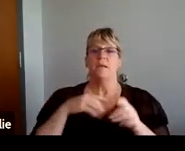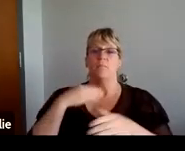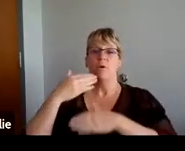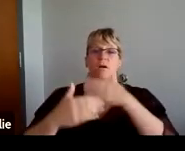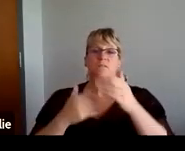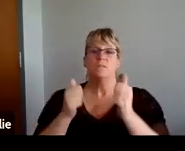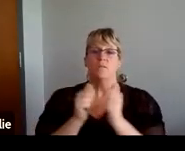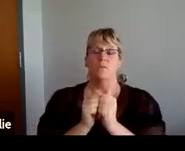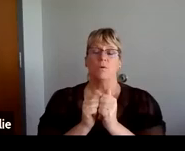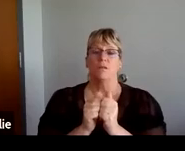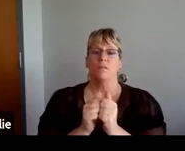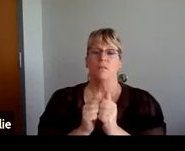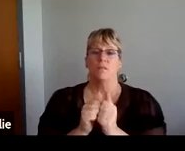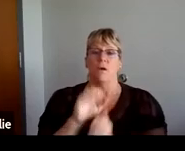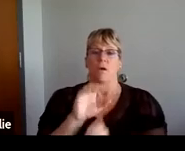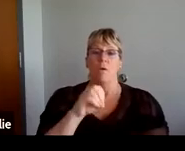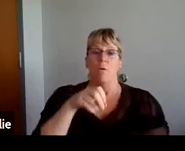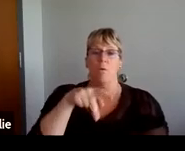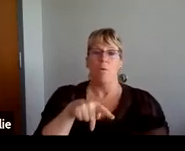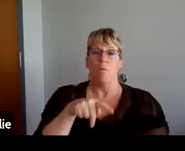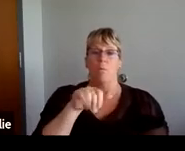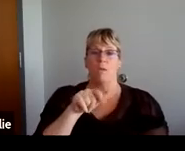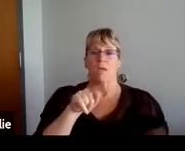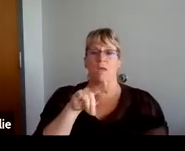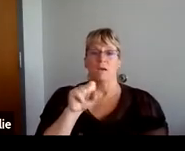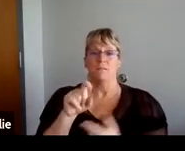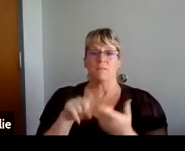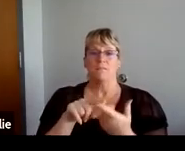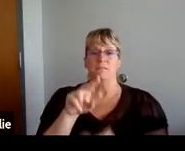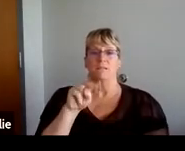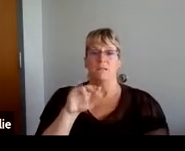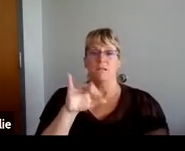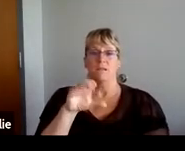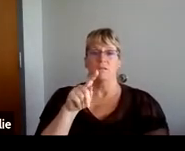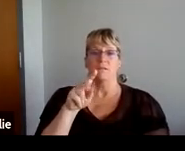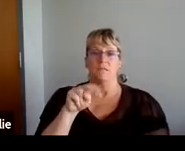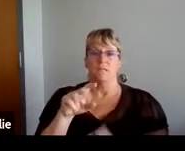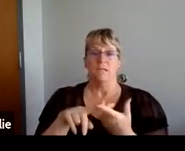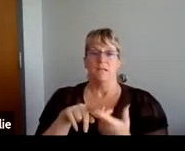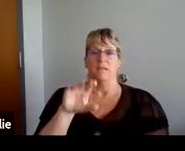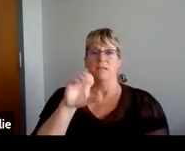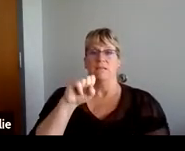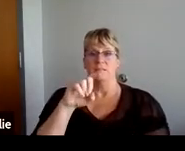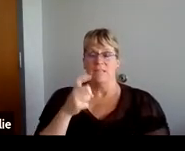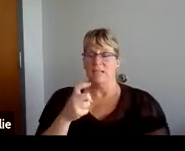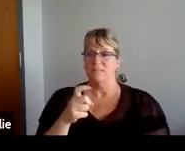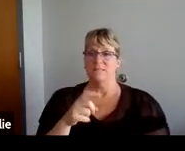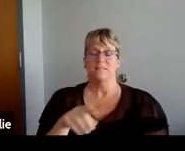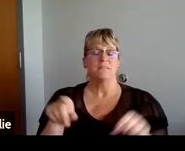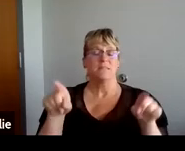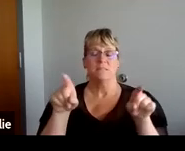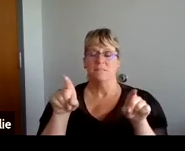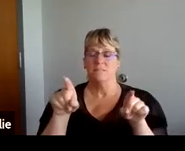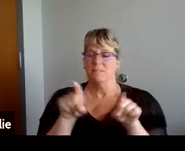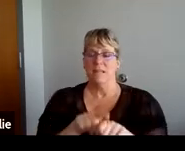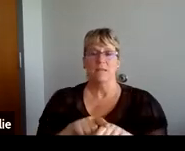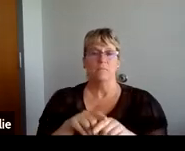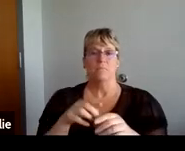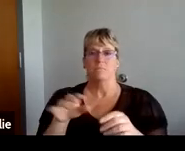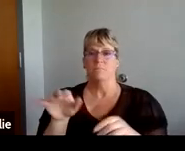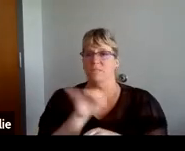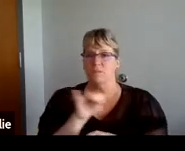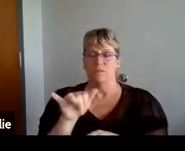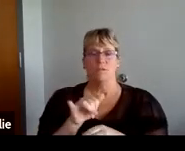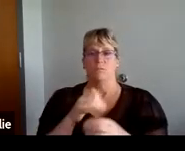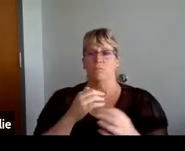itself for opioids, for nicotine, for sex, for food. It's very, very similar process. All of these things release